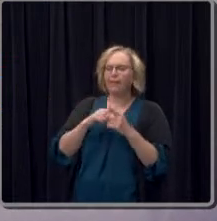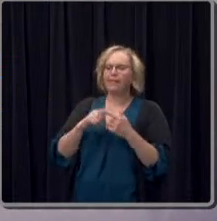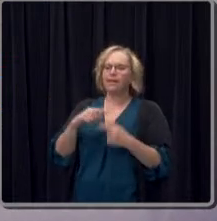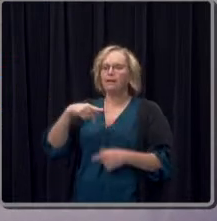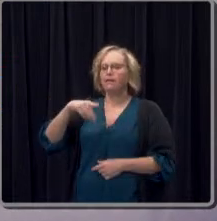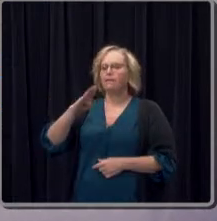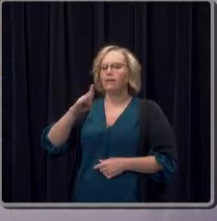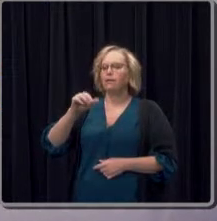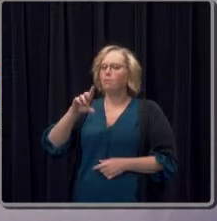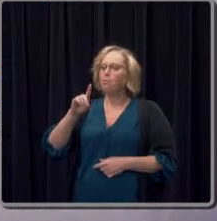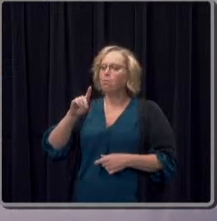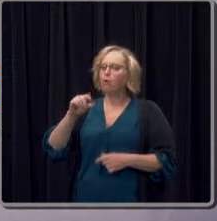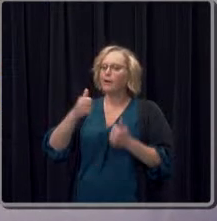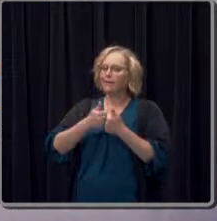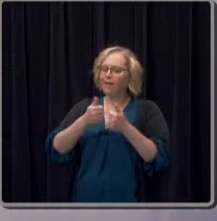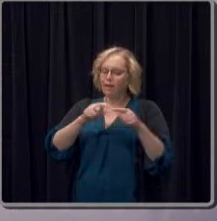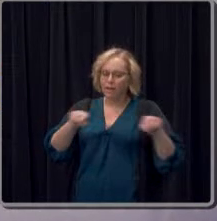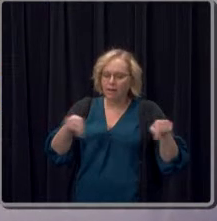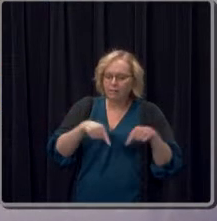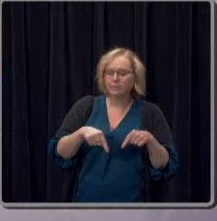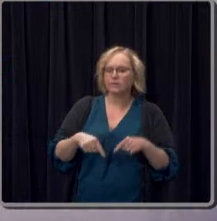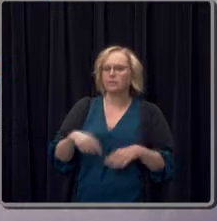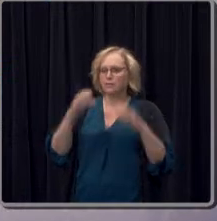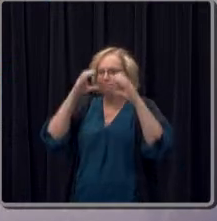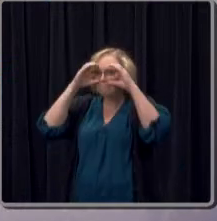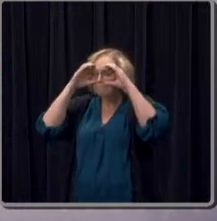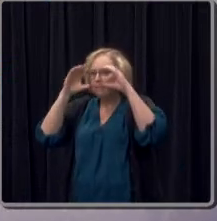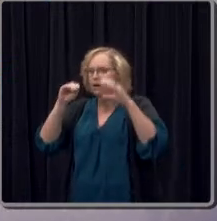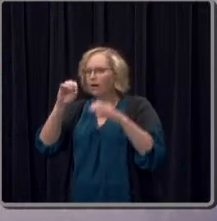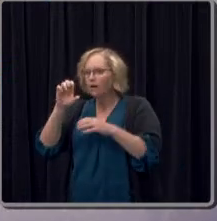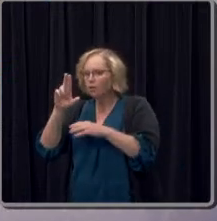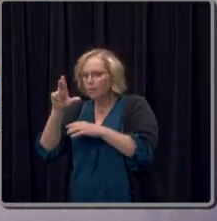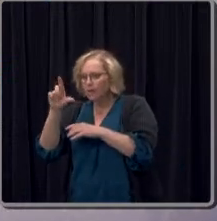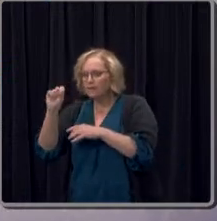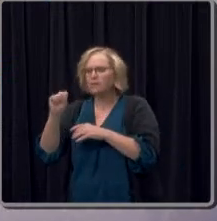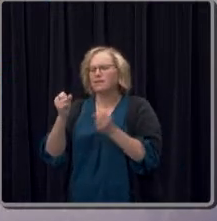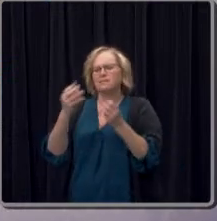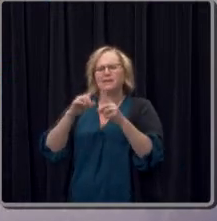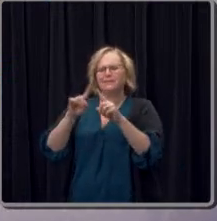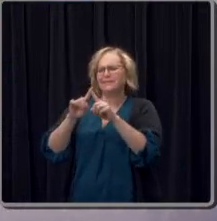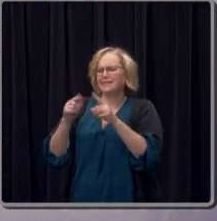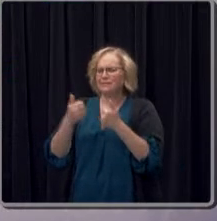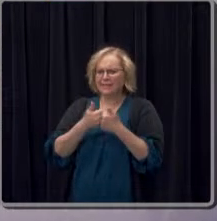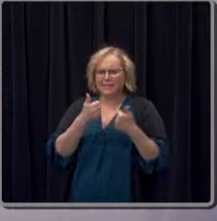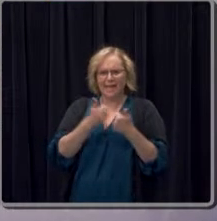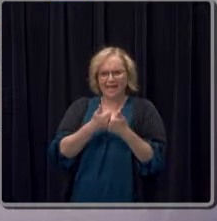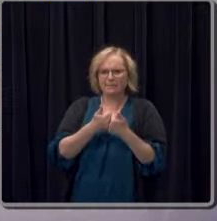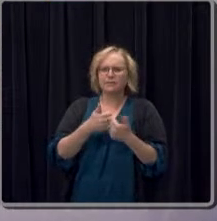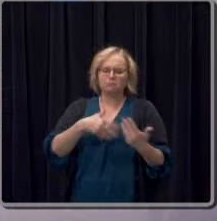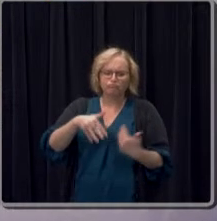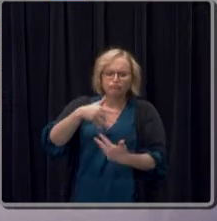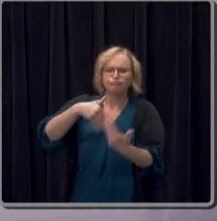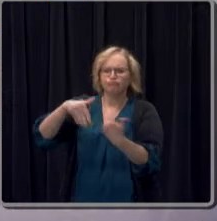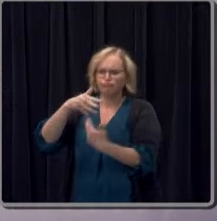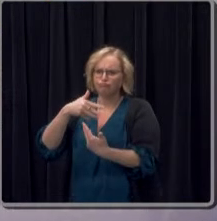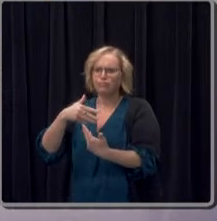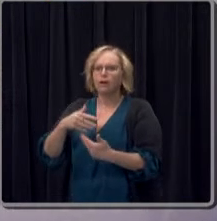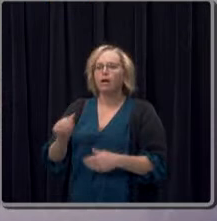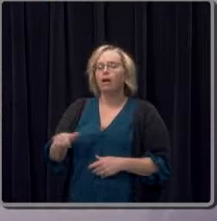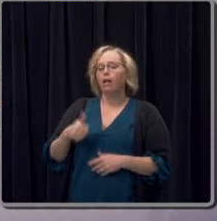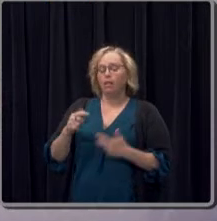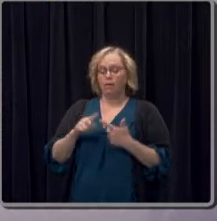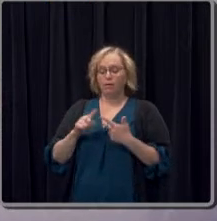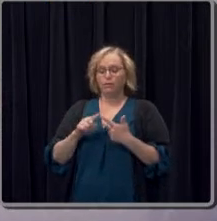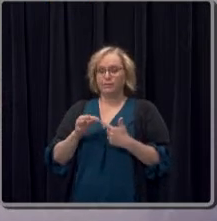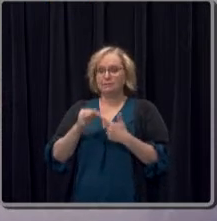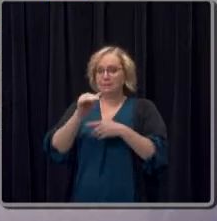have the Oculus. We have just a lot of games that they're just able to play with other children. Another is culture night. And